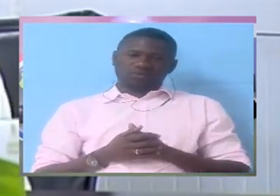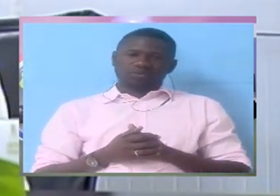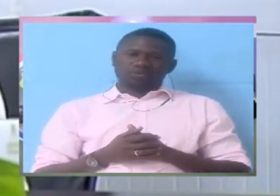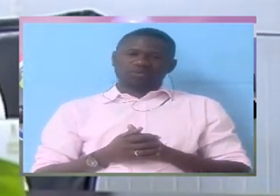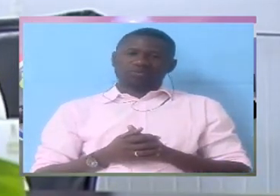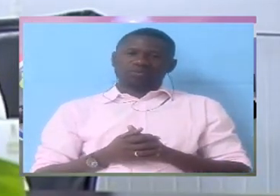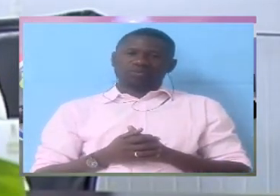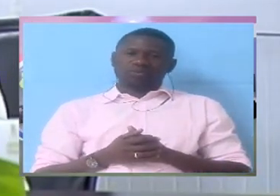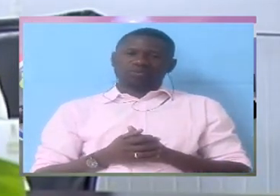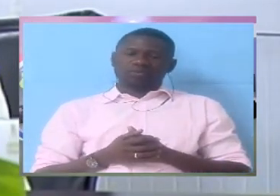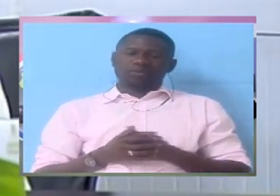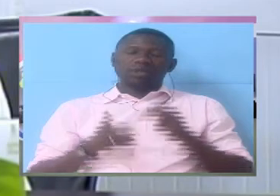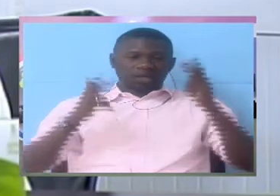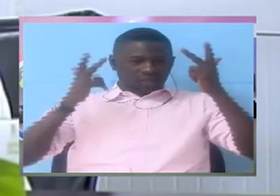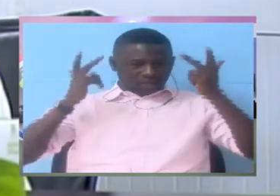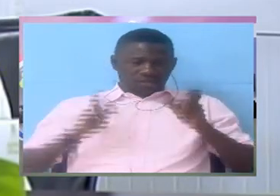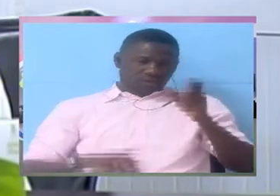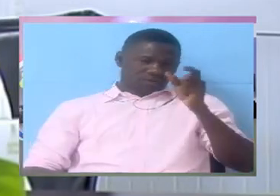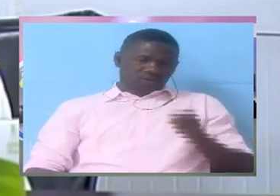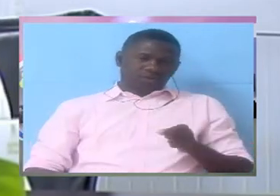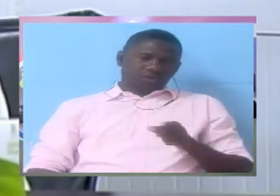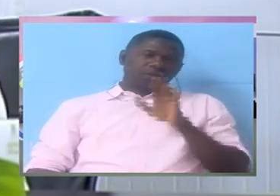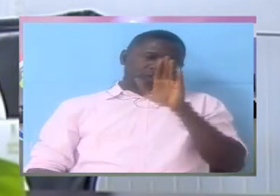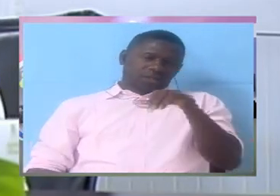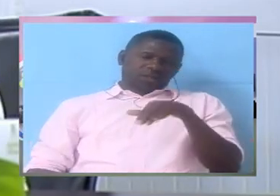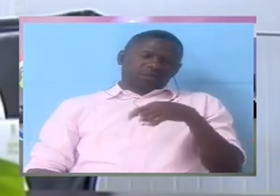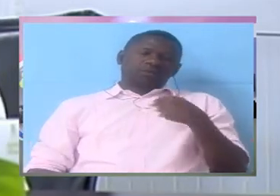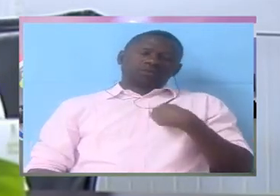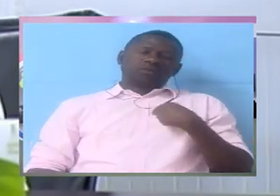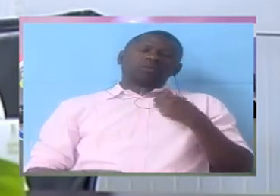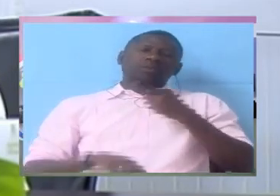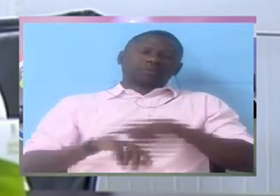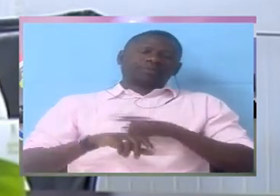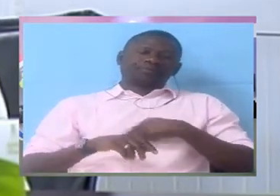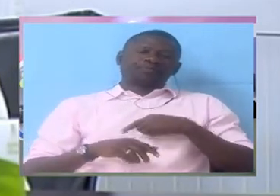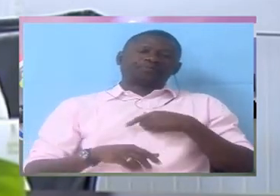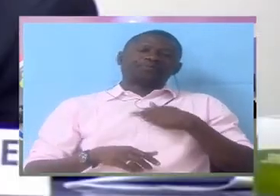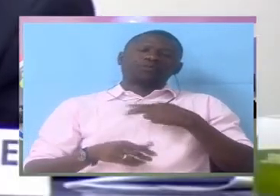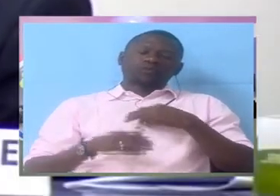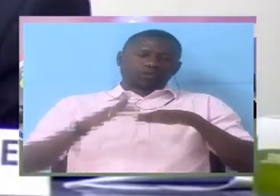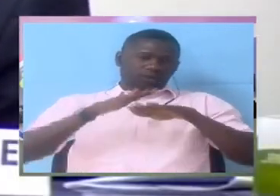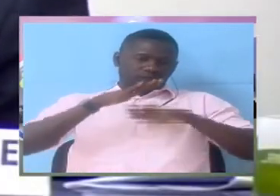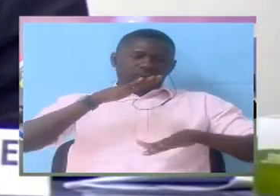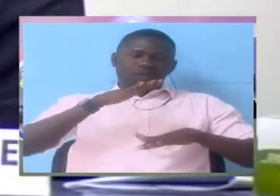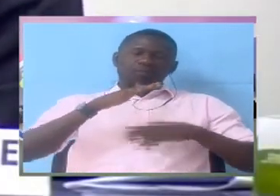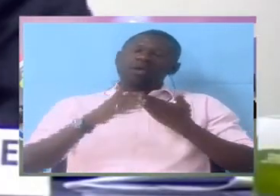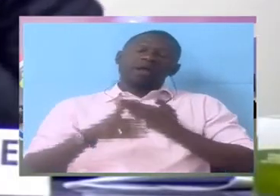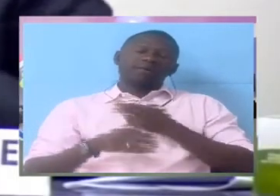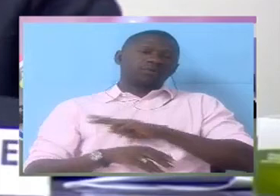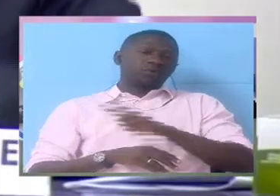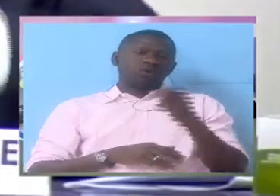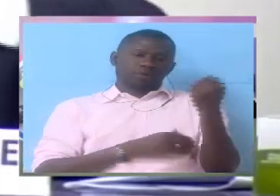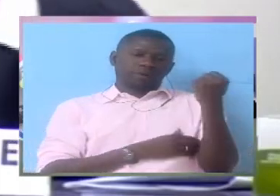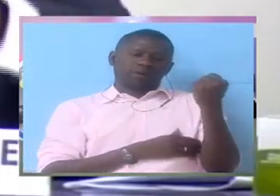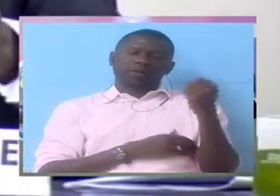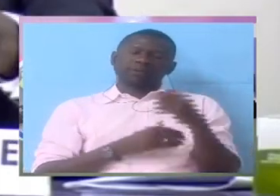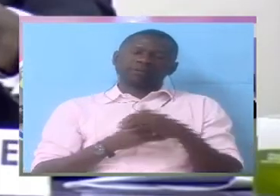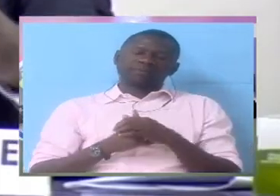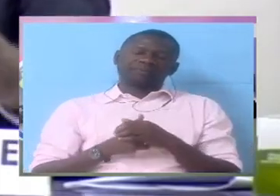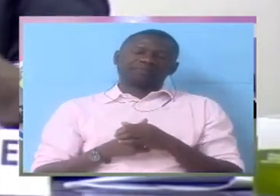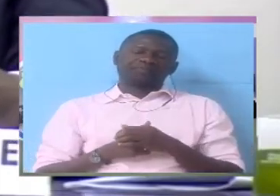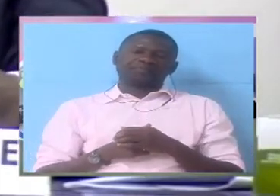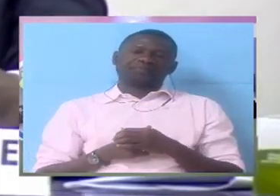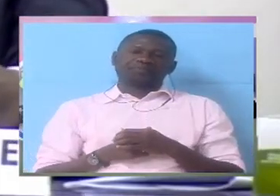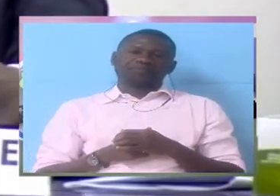When I was a subordinate, I have no powers that's, over... No. Mr. Witness, let's just answer the